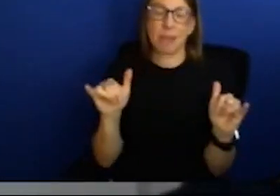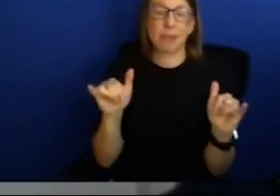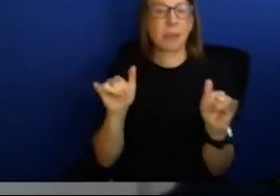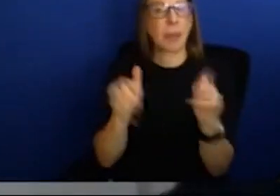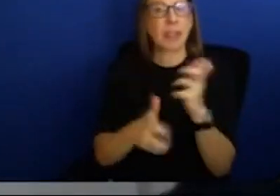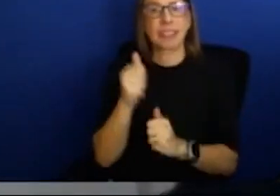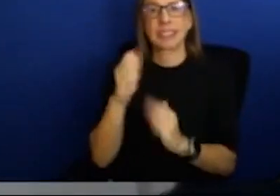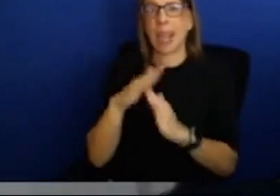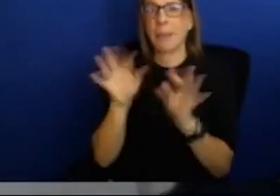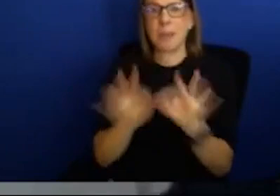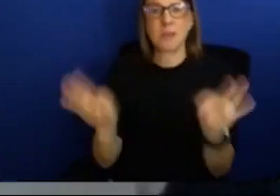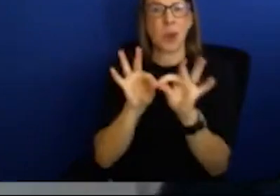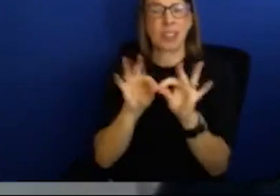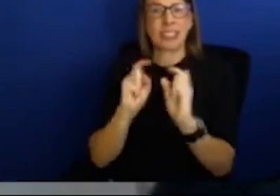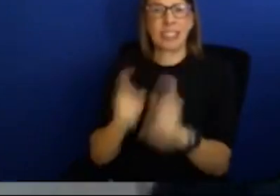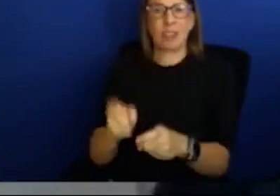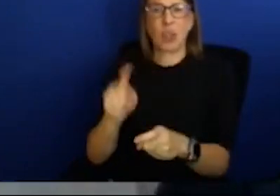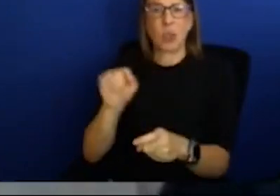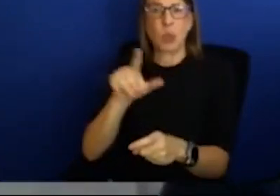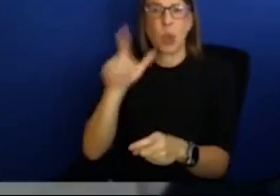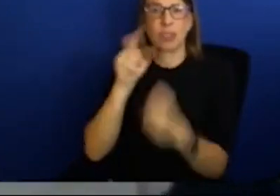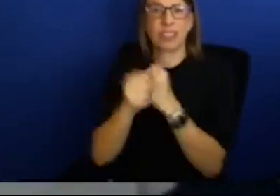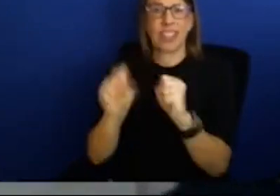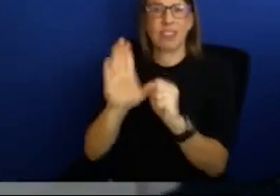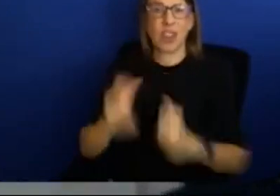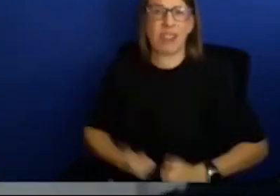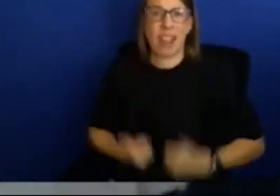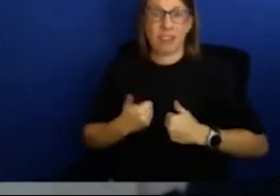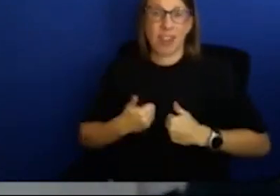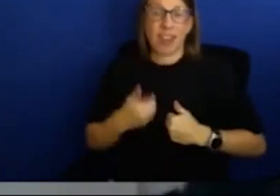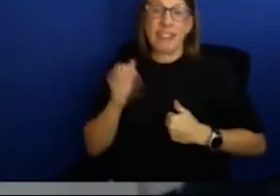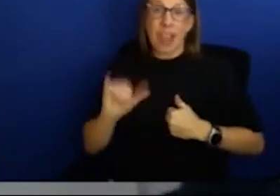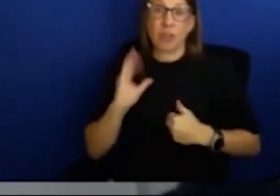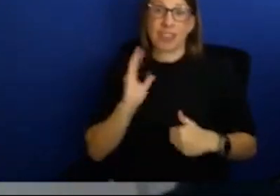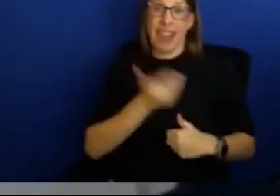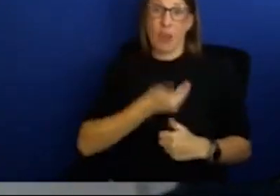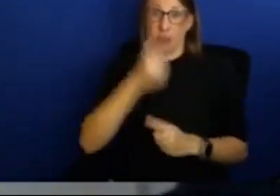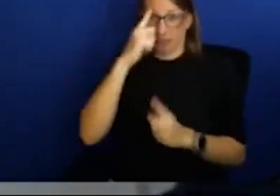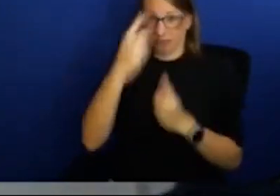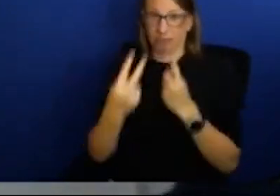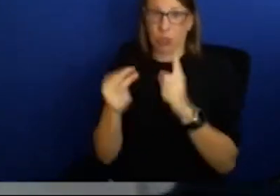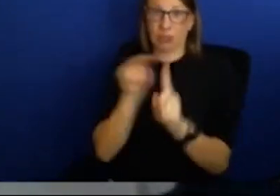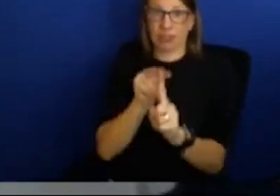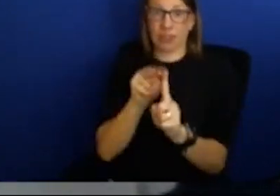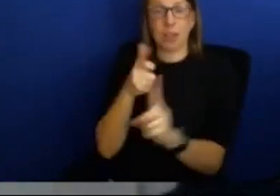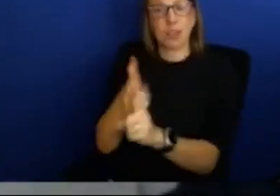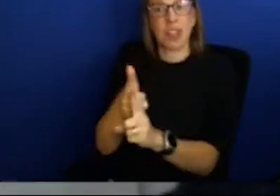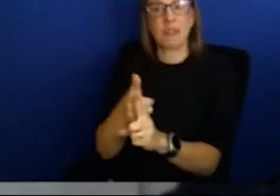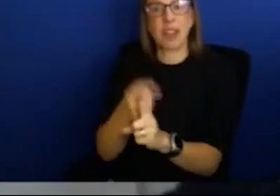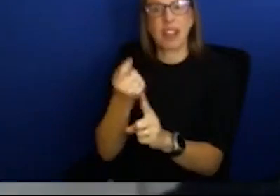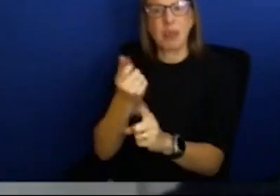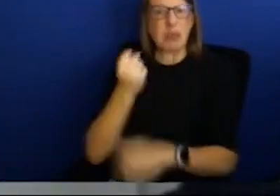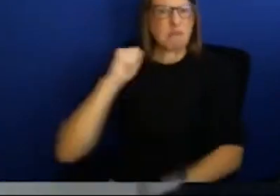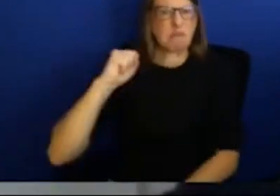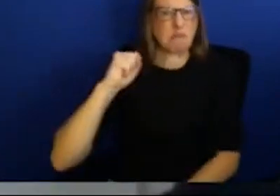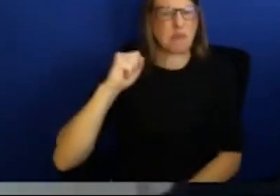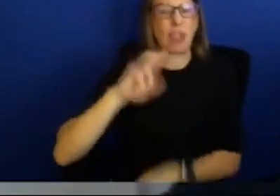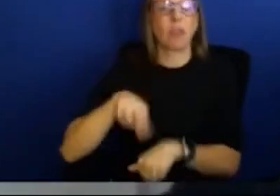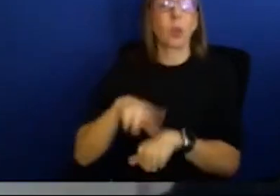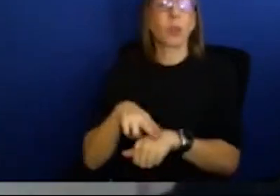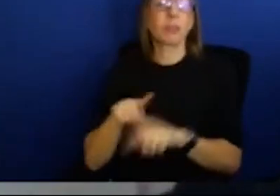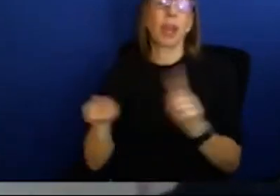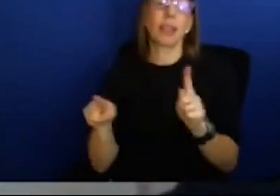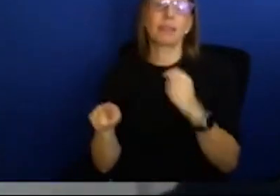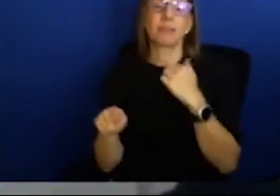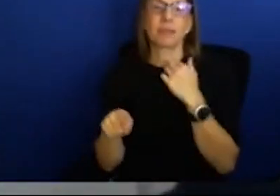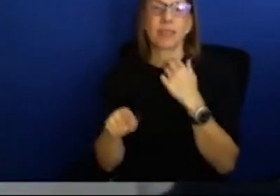children, a tool that will save their life. And that's really how we saw it. And so, he was a little bit reluctant about it, of course, but